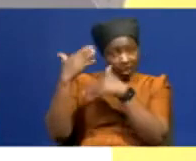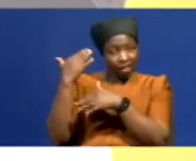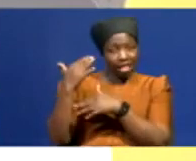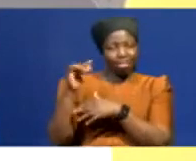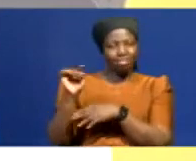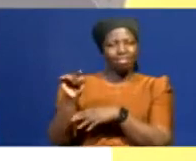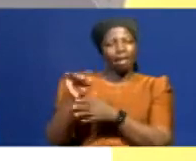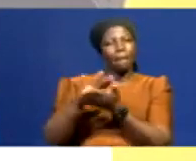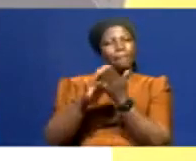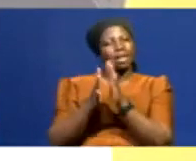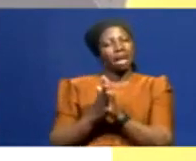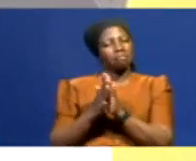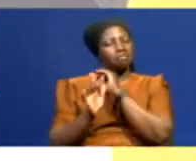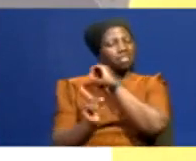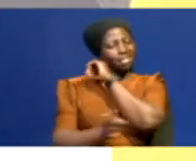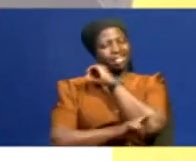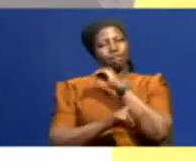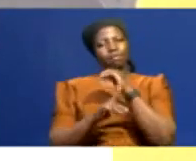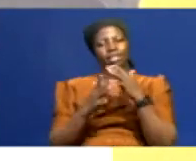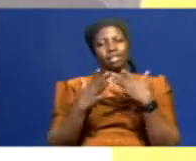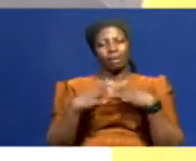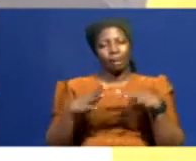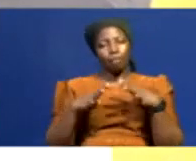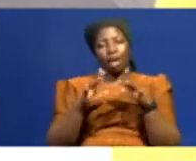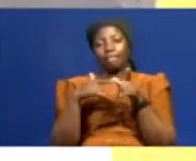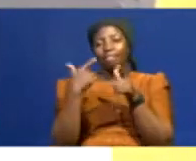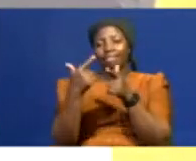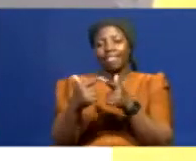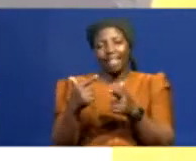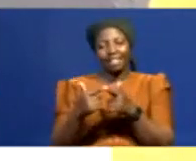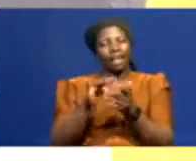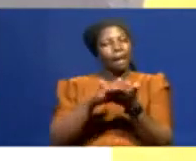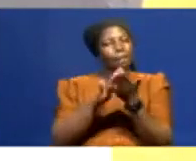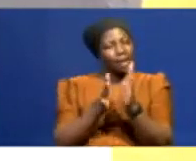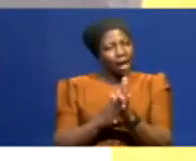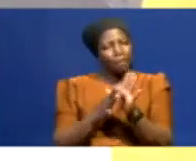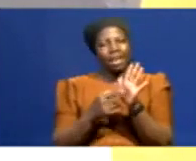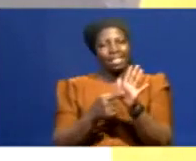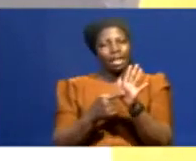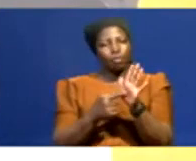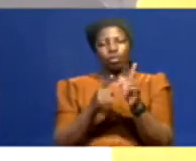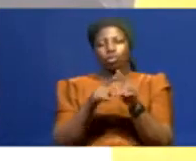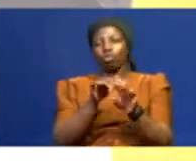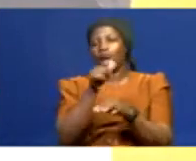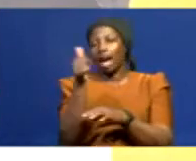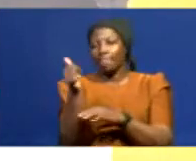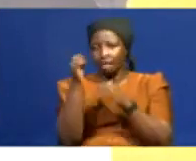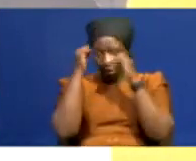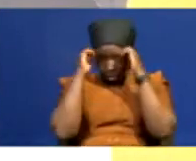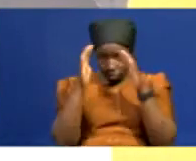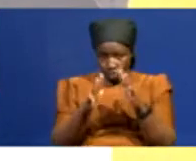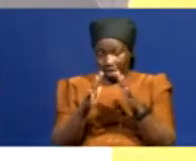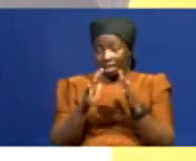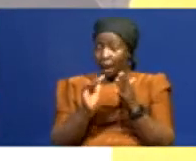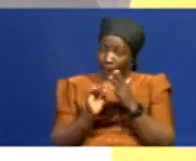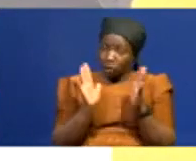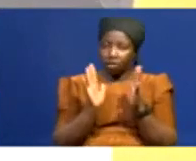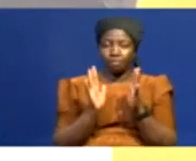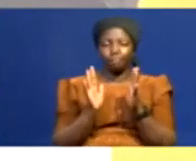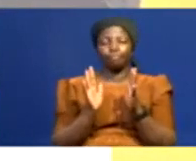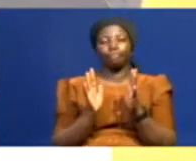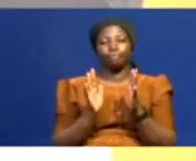they become also disciplined. They become role models for the rest of the students. And mostly,